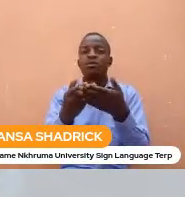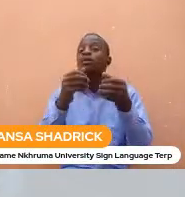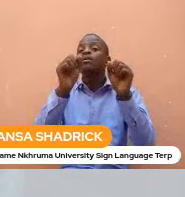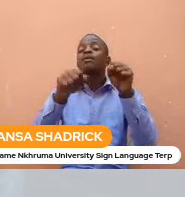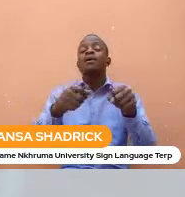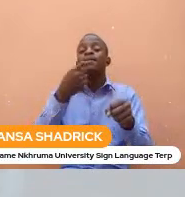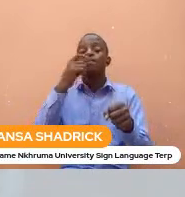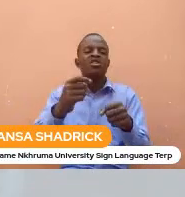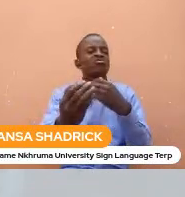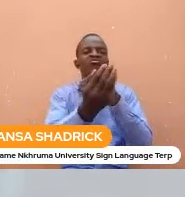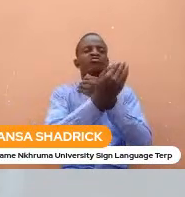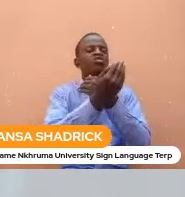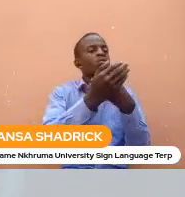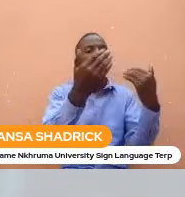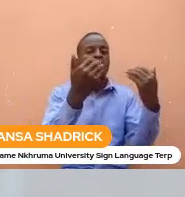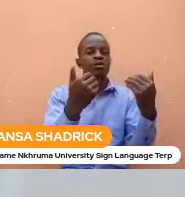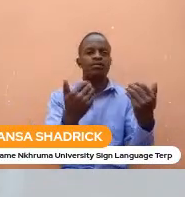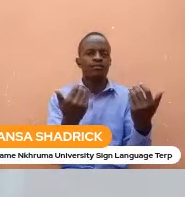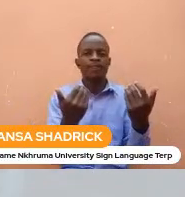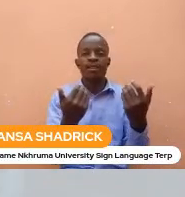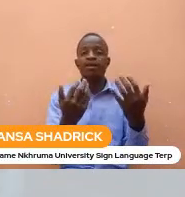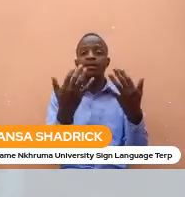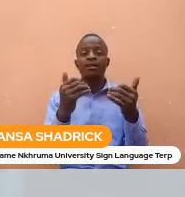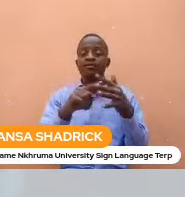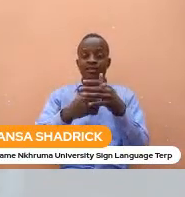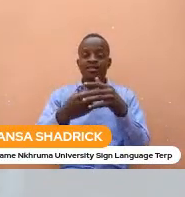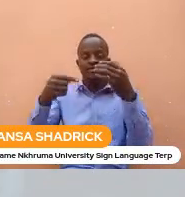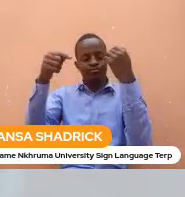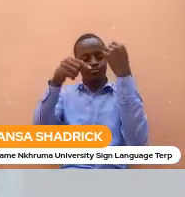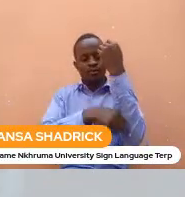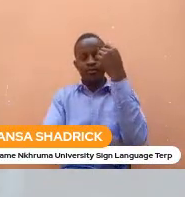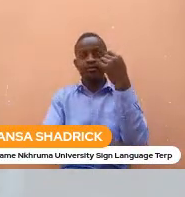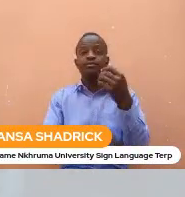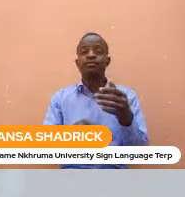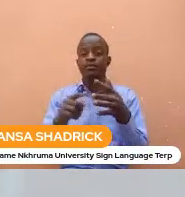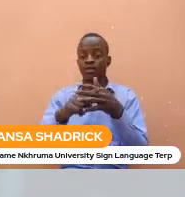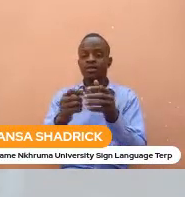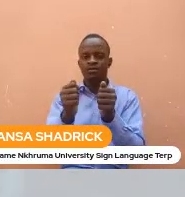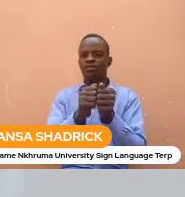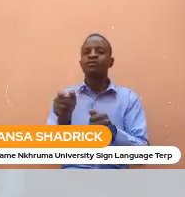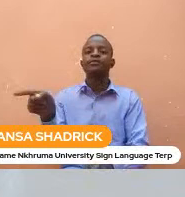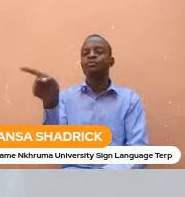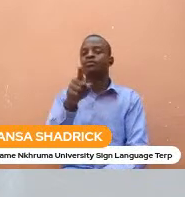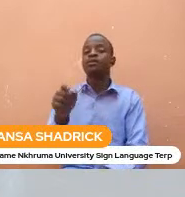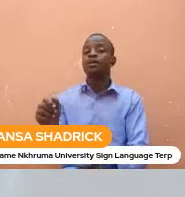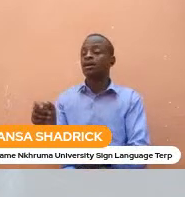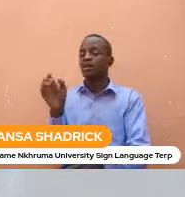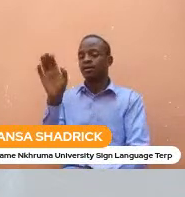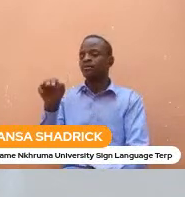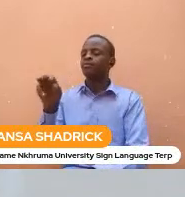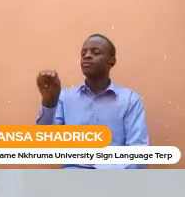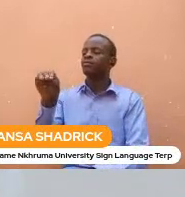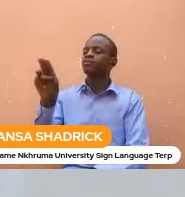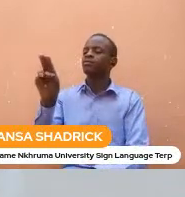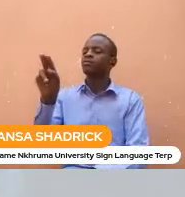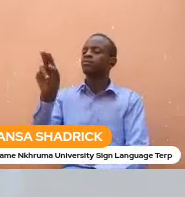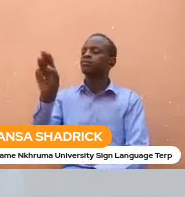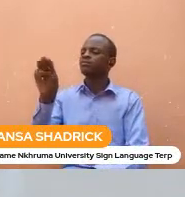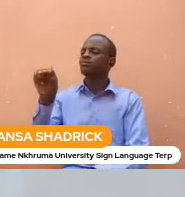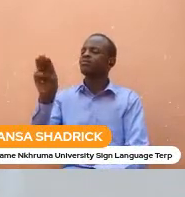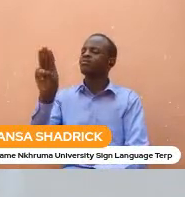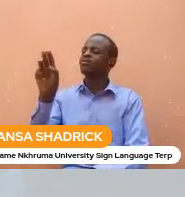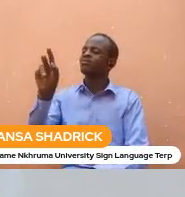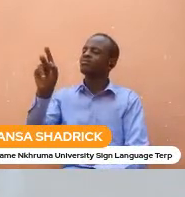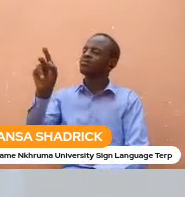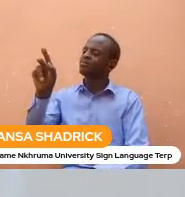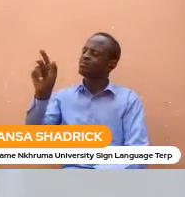together. So let's kickstart our conversation. I will start with you, Mwape. What are contraceptives? I have heard a lot of